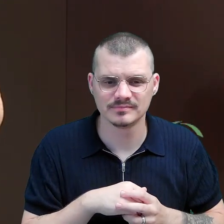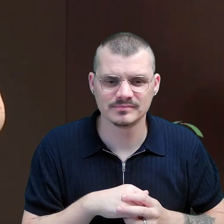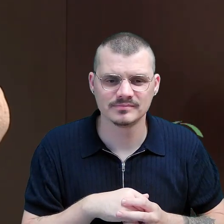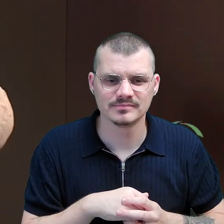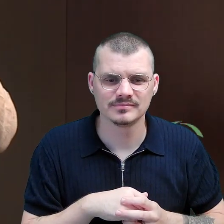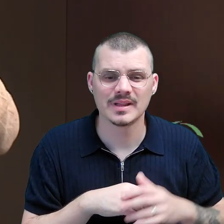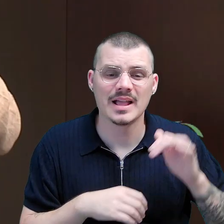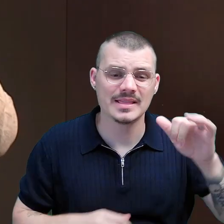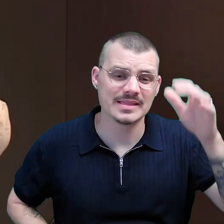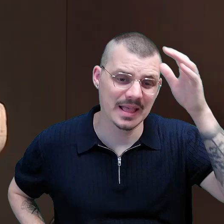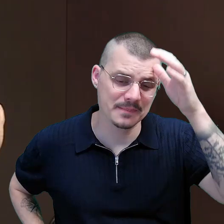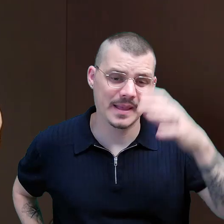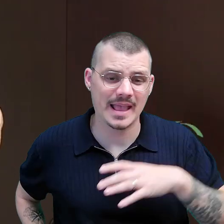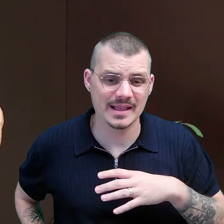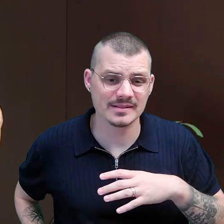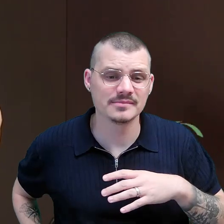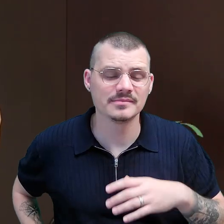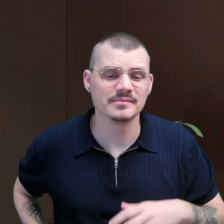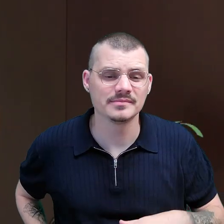This man